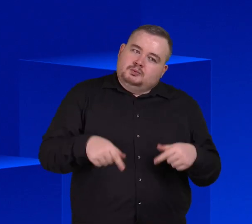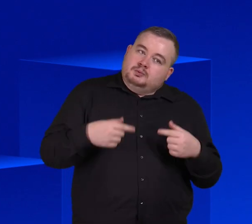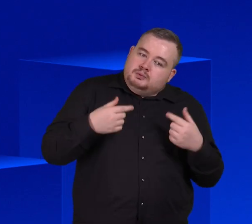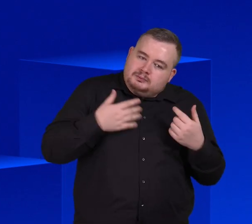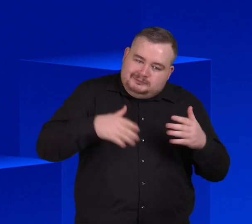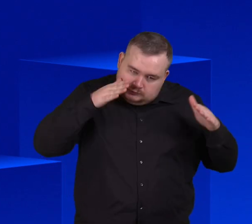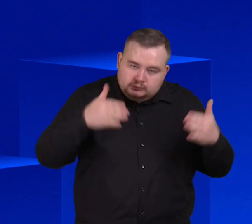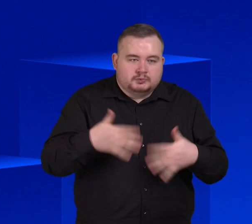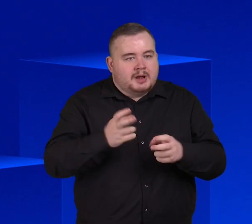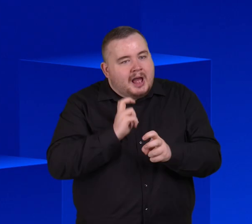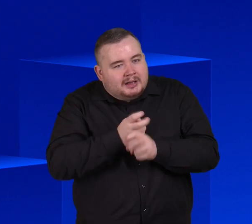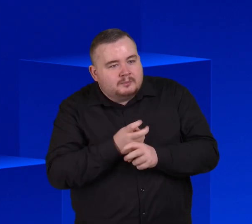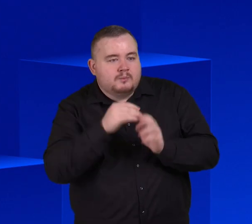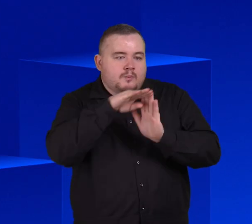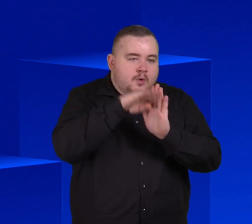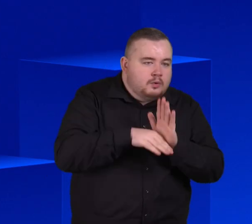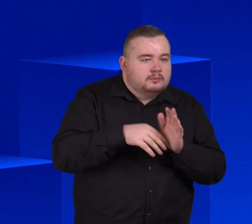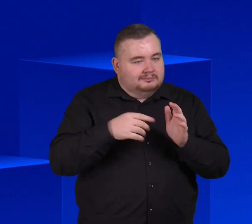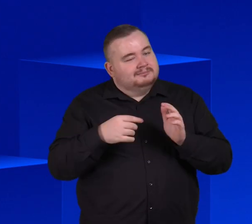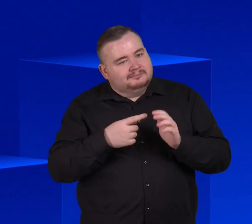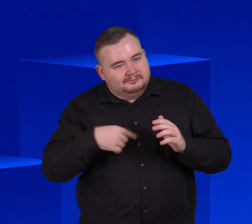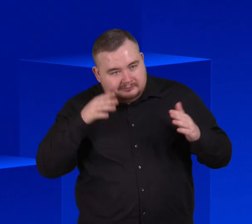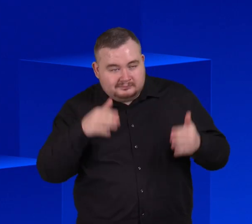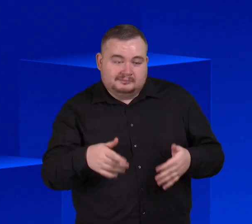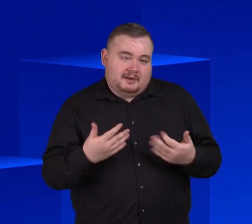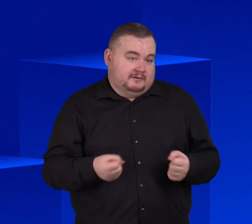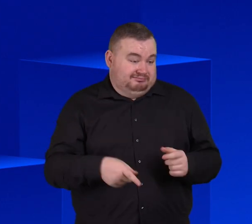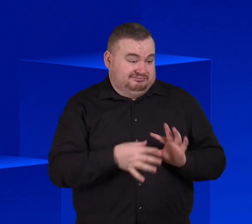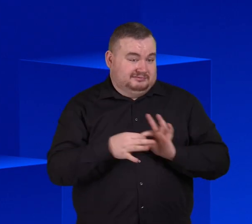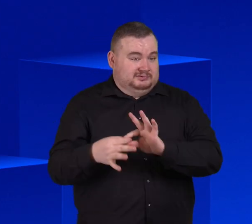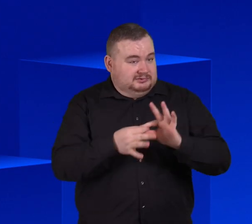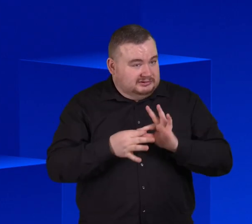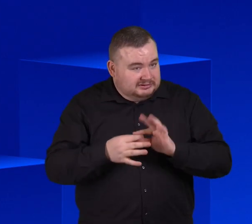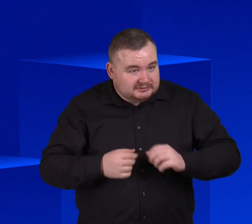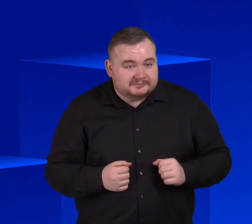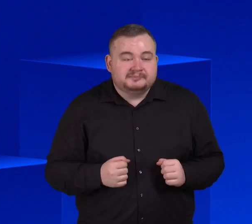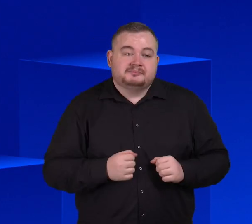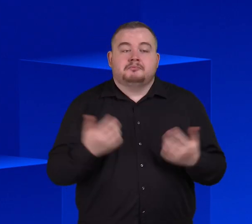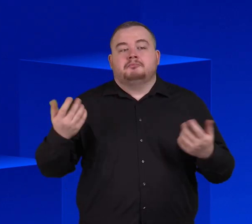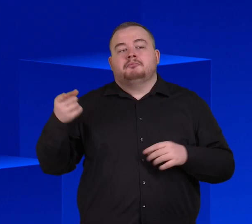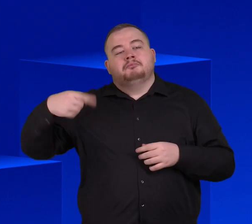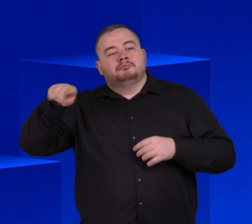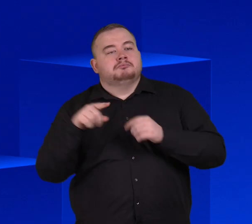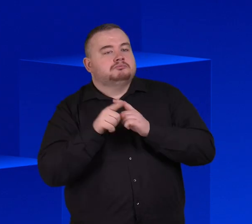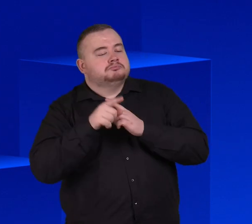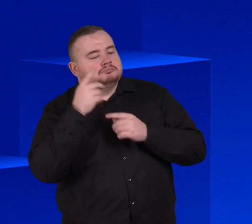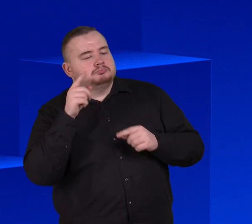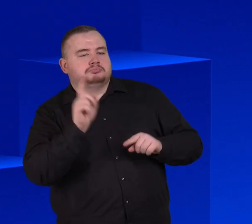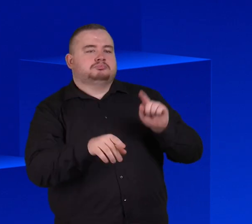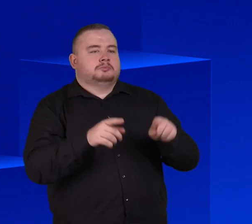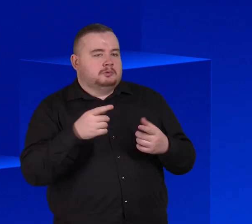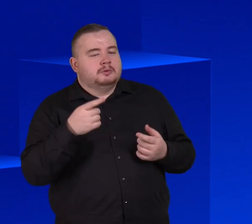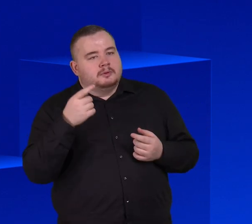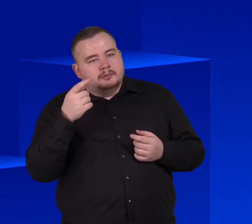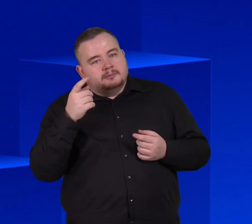Those are actually the challenges which, in my opinion, are typically like addressed